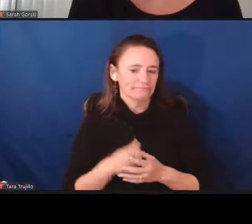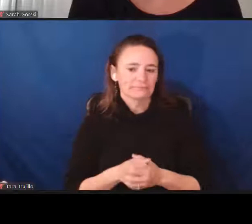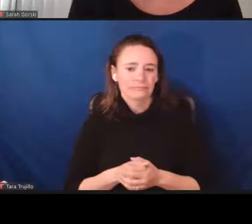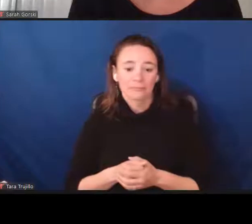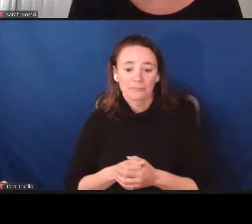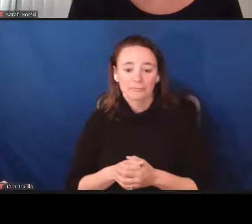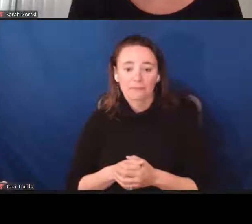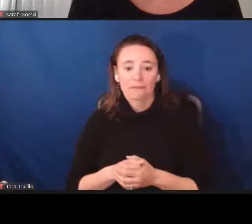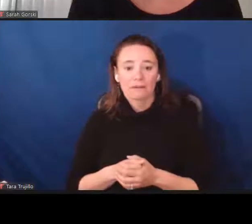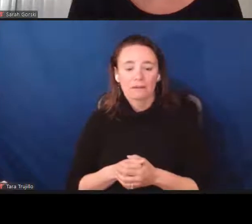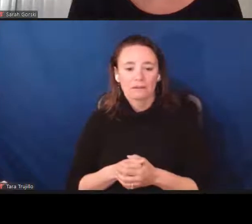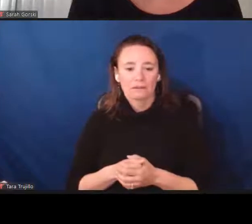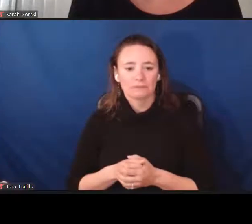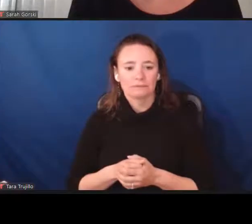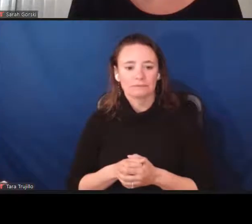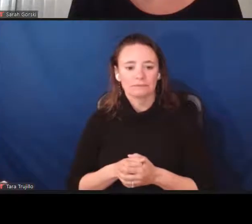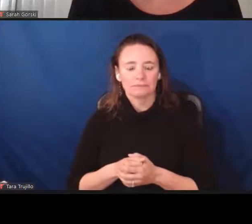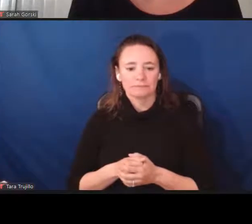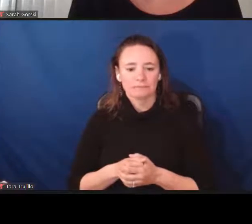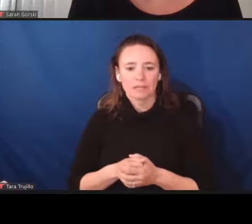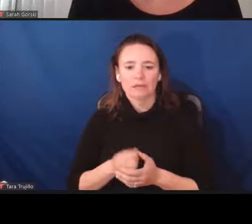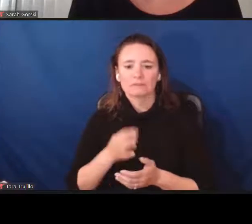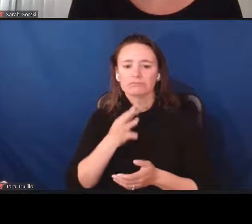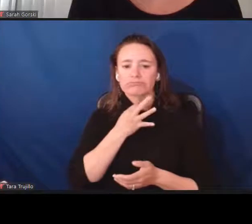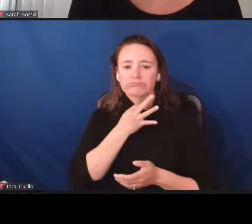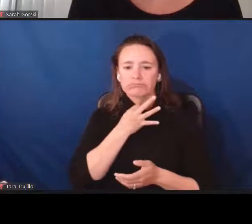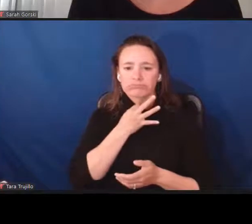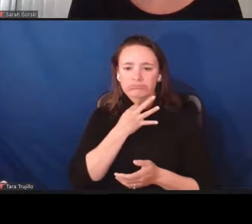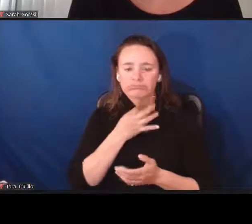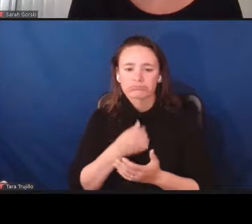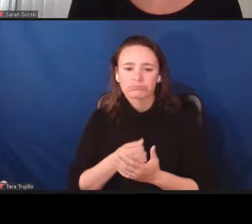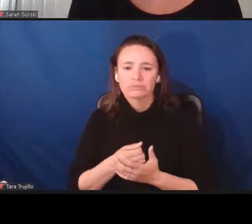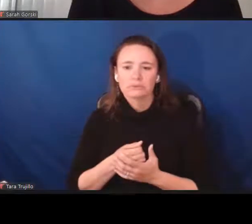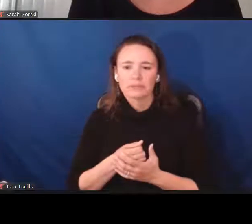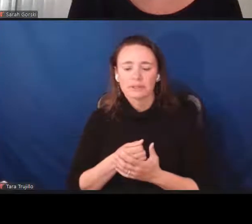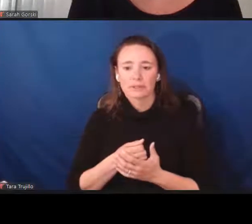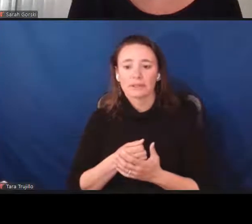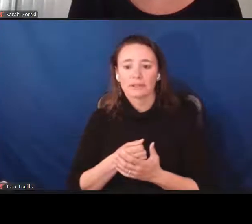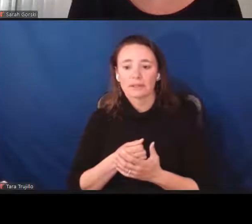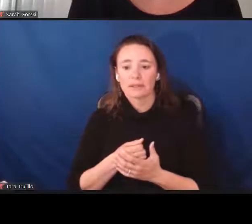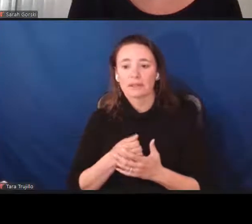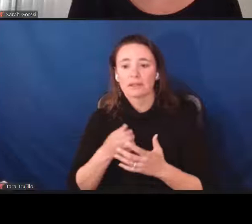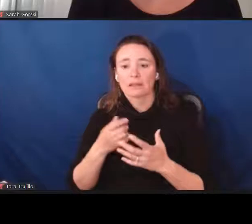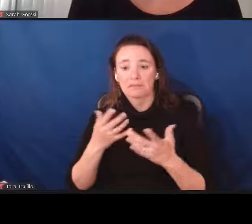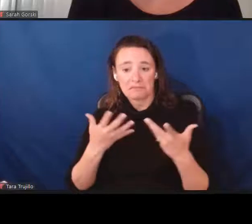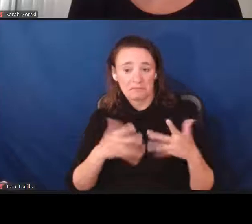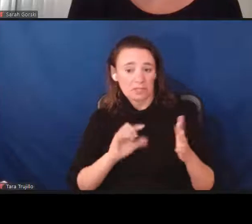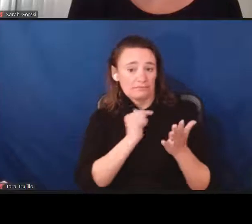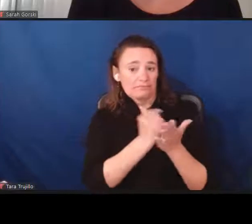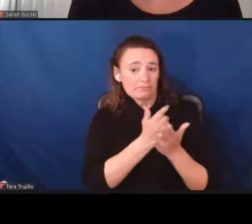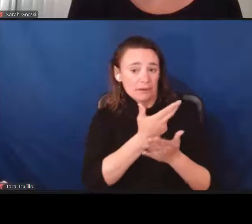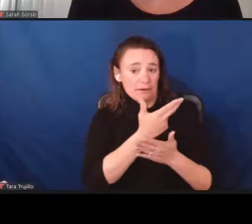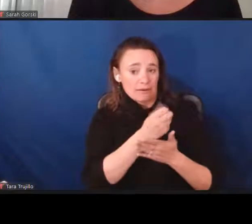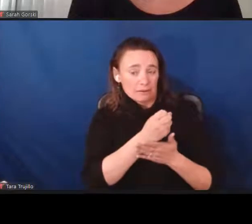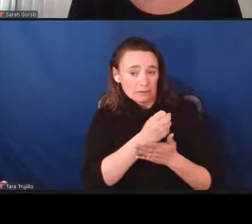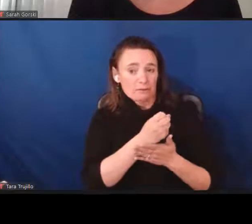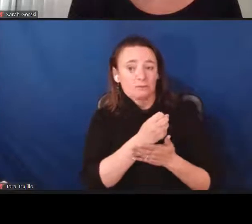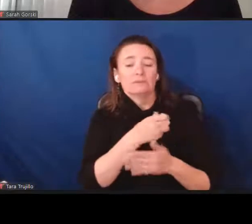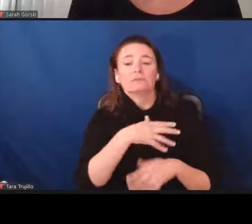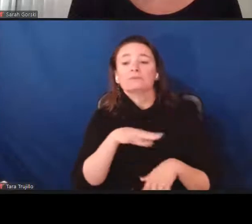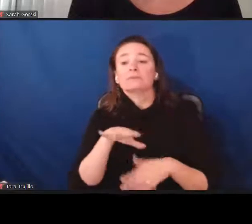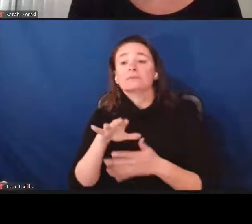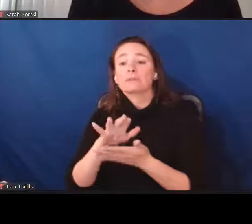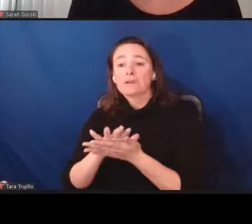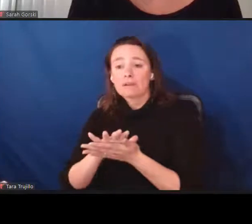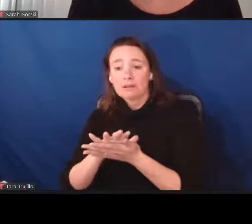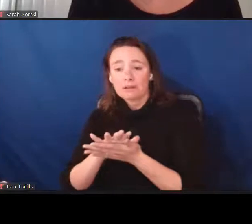As far as going into post-secondary and receiving your